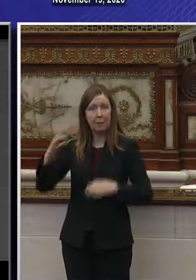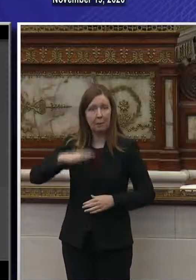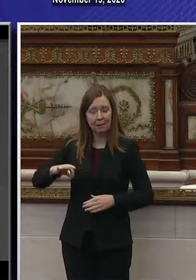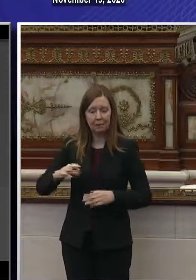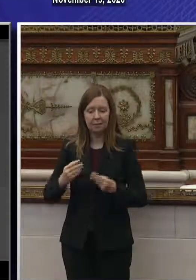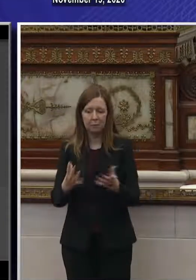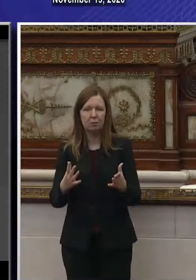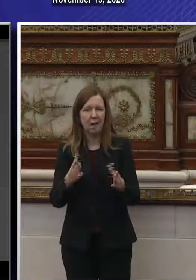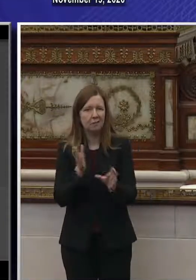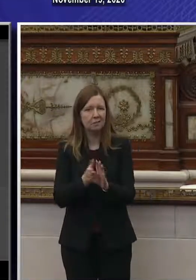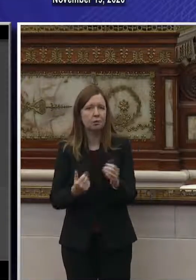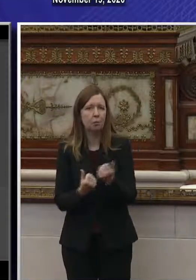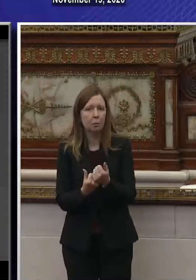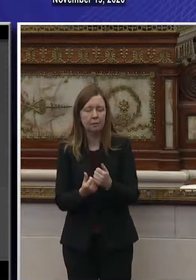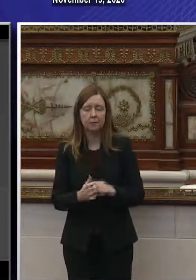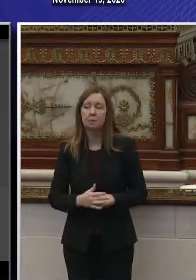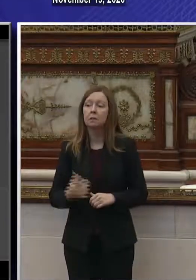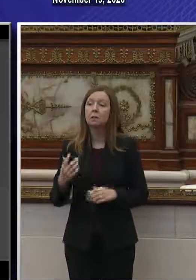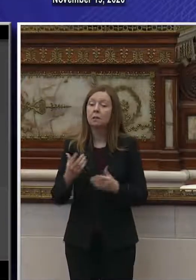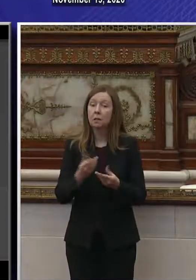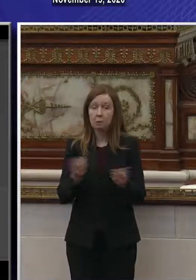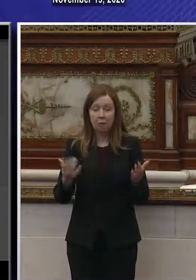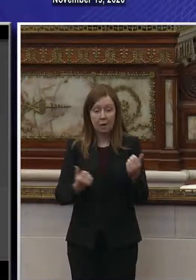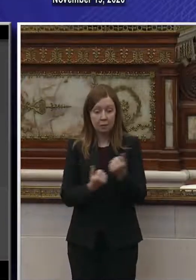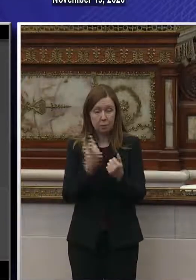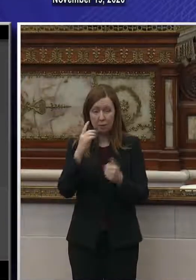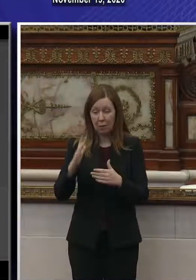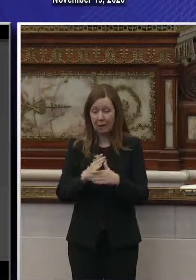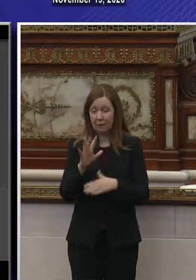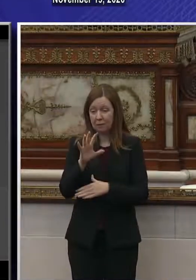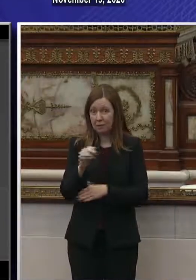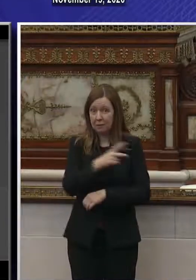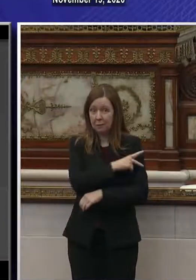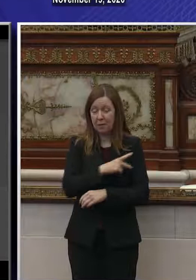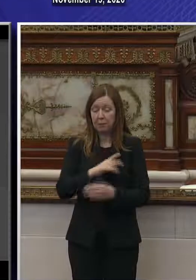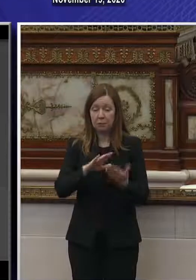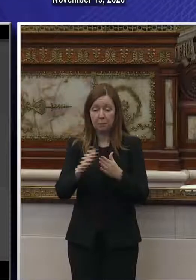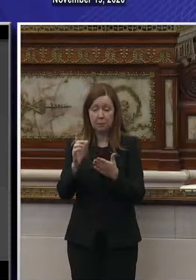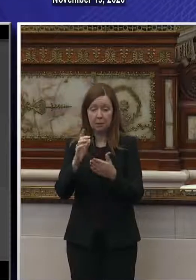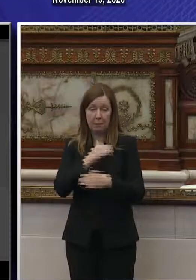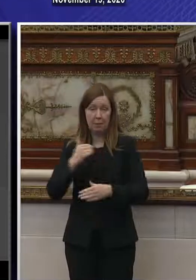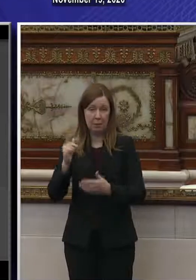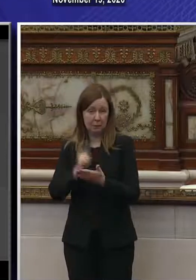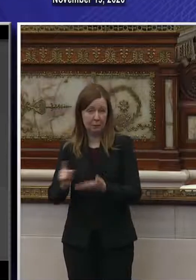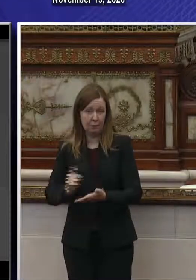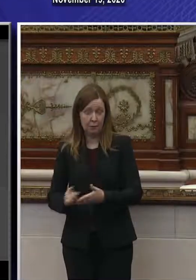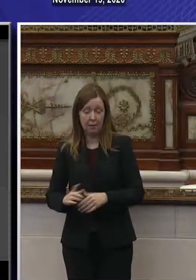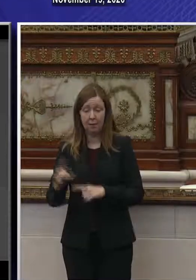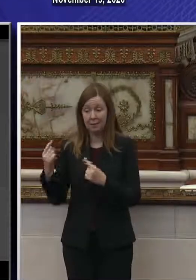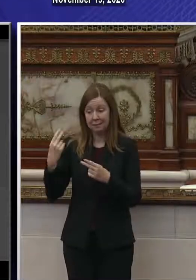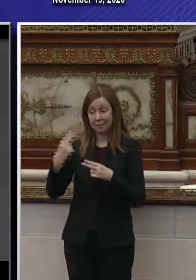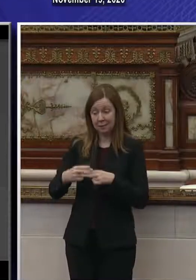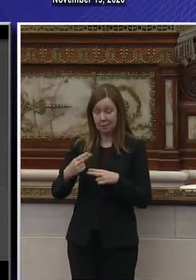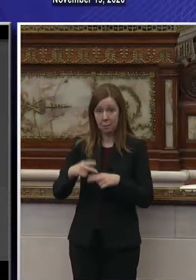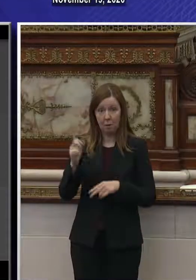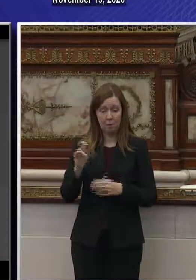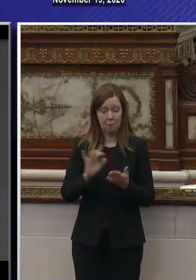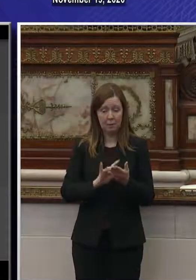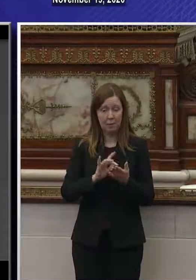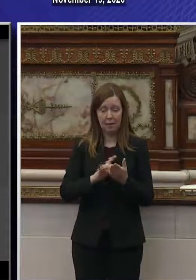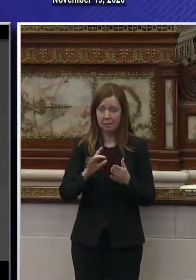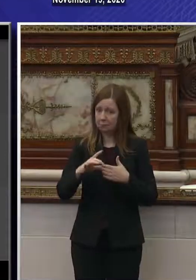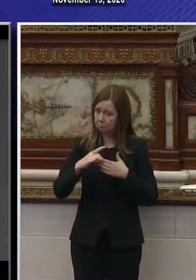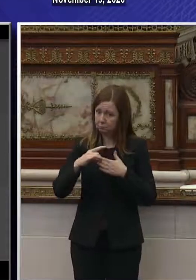support. SNRT provides support for an average of 50 patients and community members per week. Since March, Penn Medicine has been at